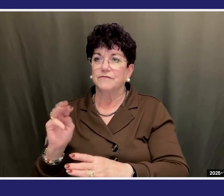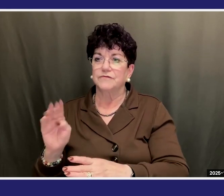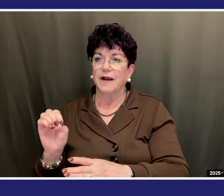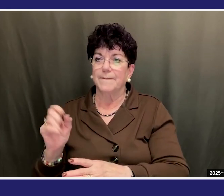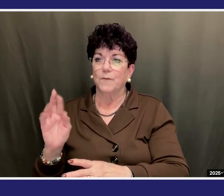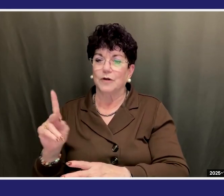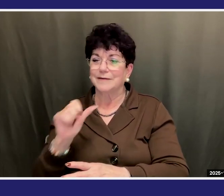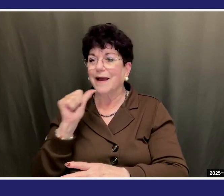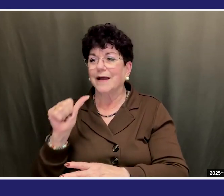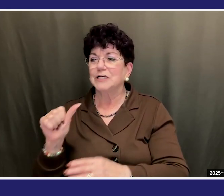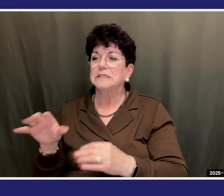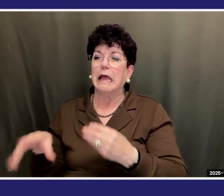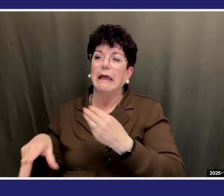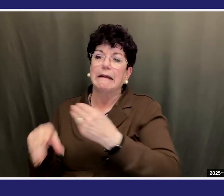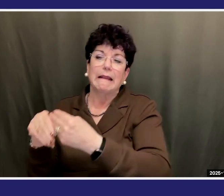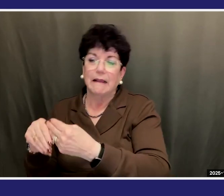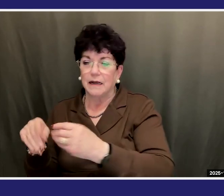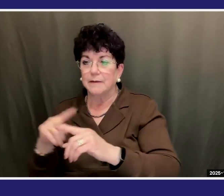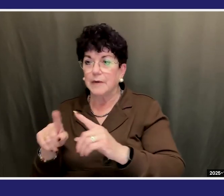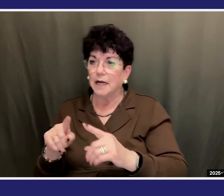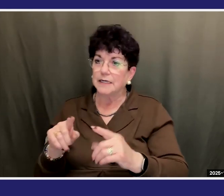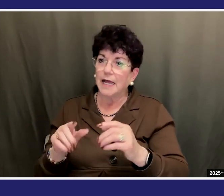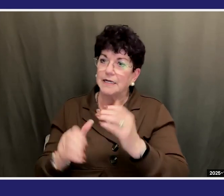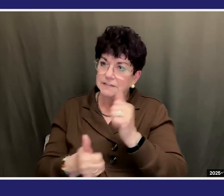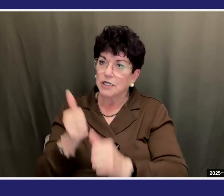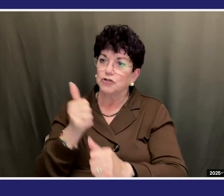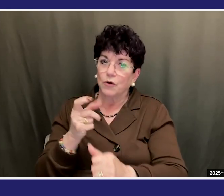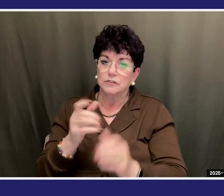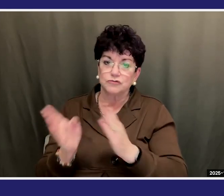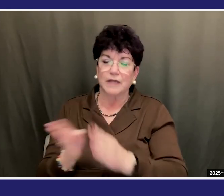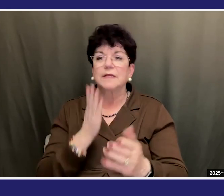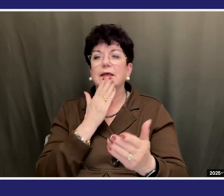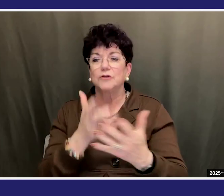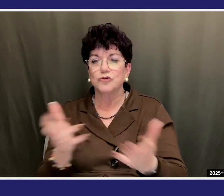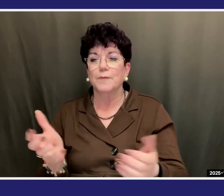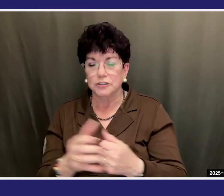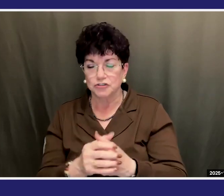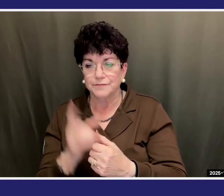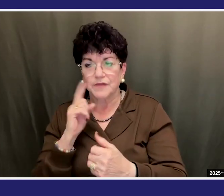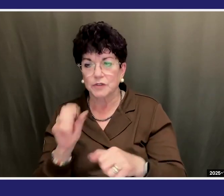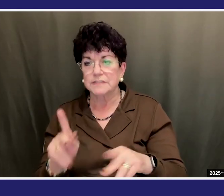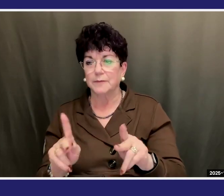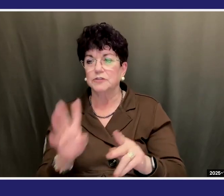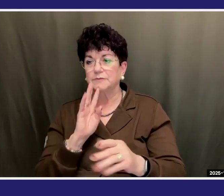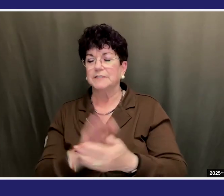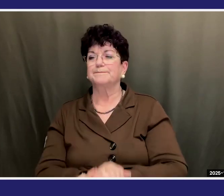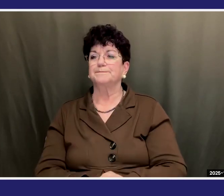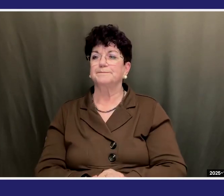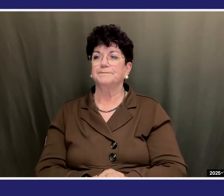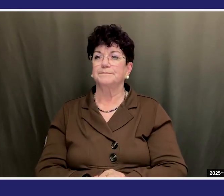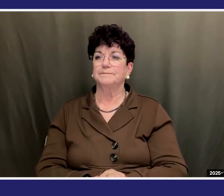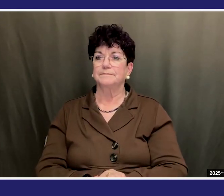as a side note, but as a core strategy. And thank you so much for this opportunity to speak.